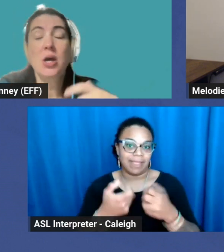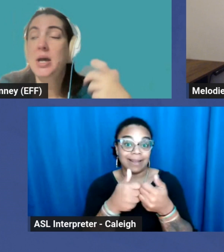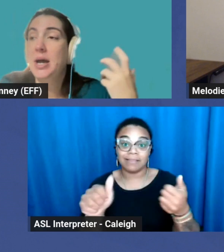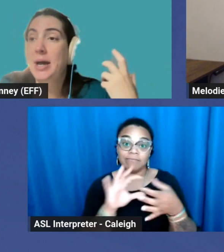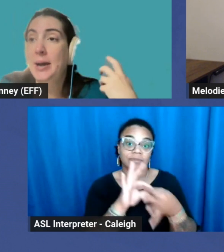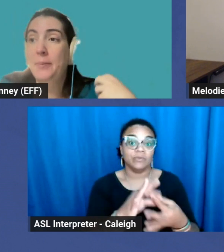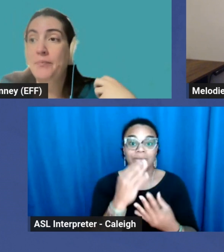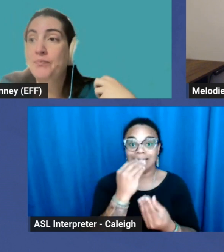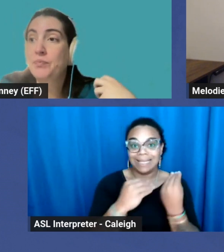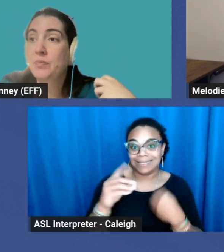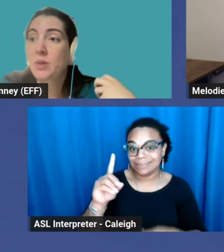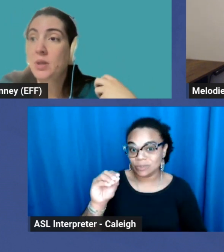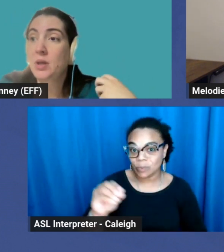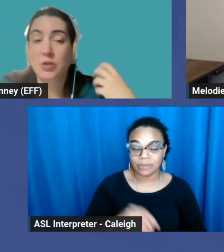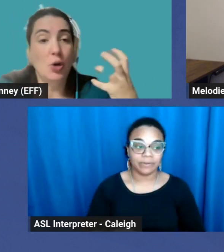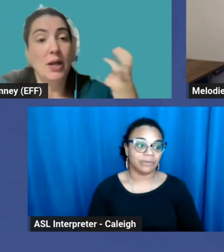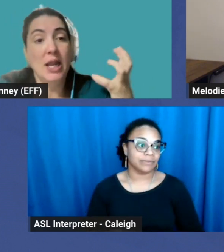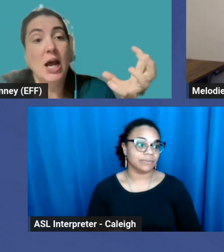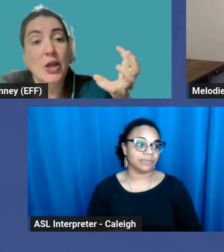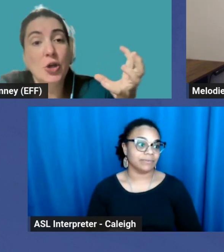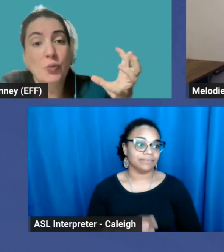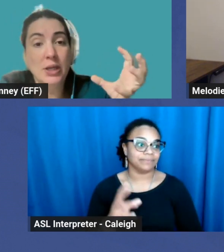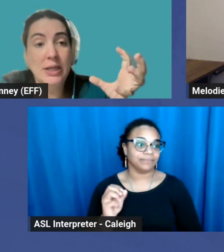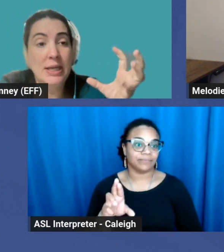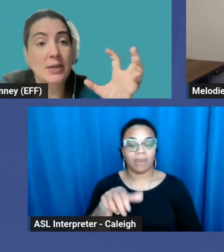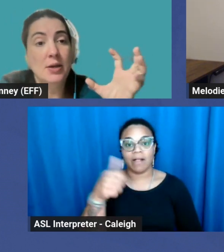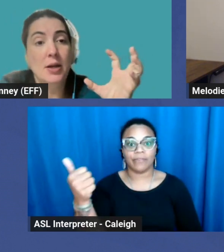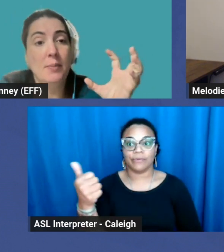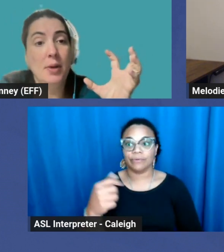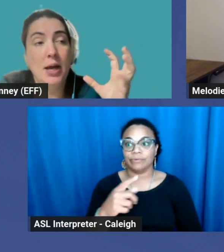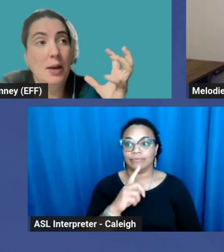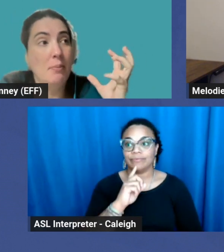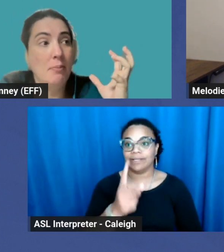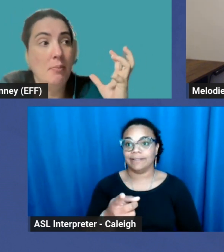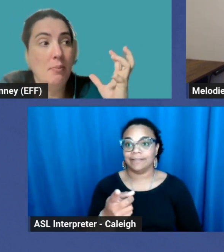disorders, and other really